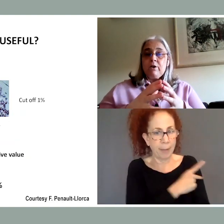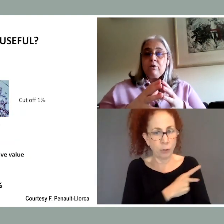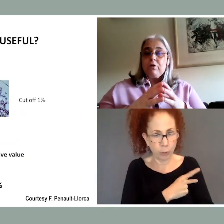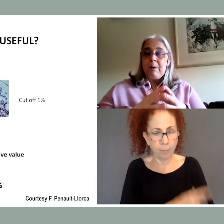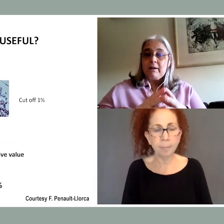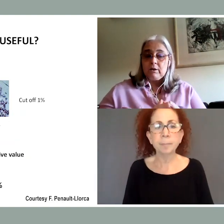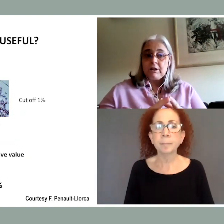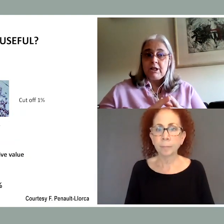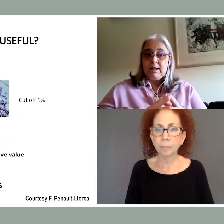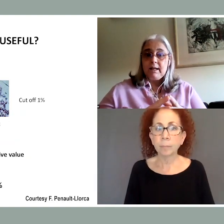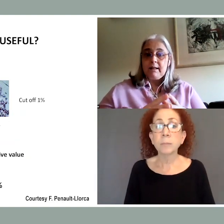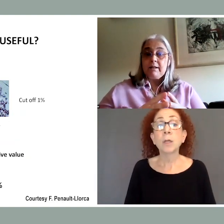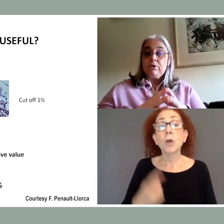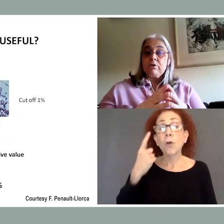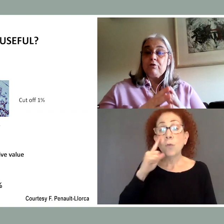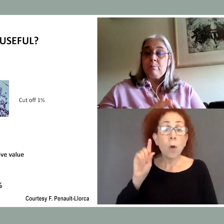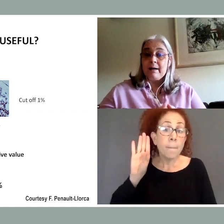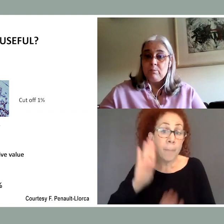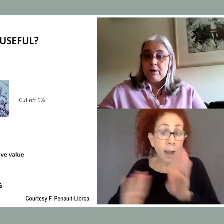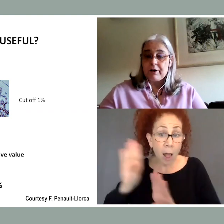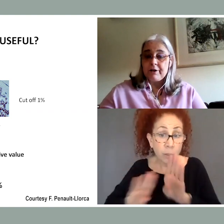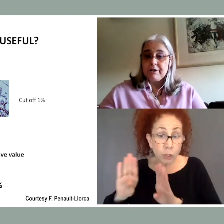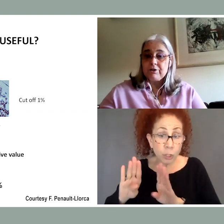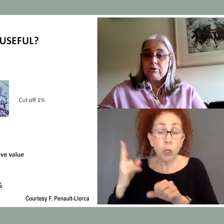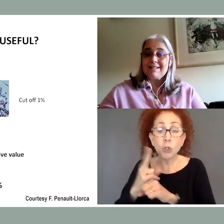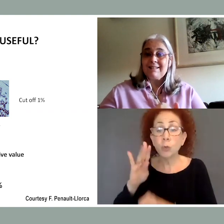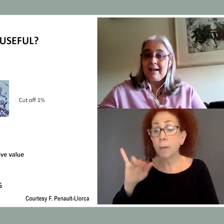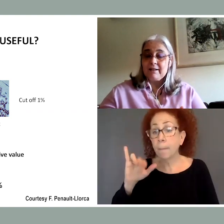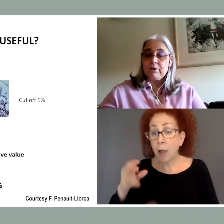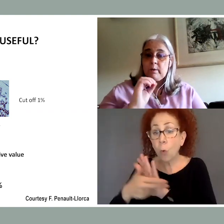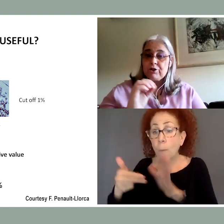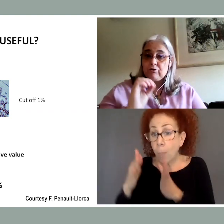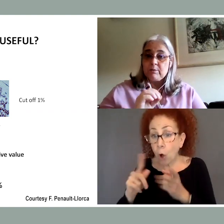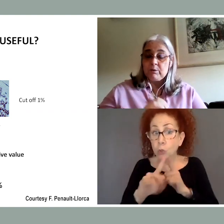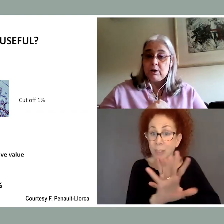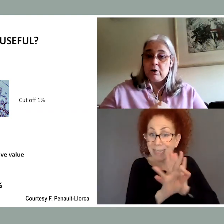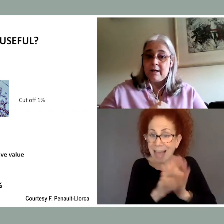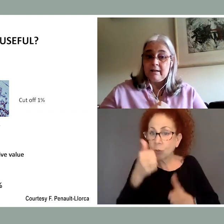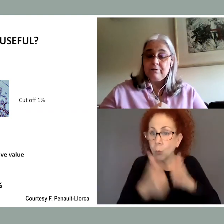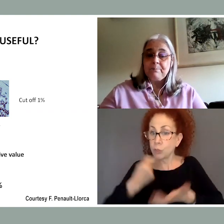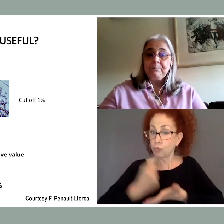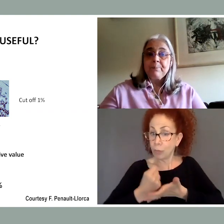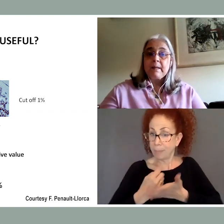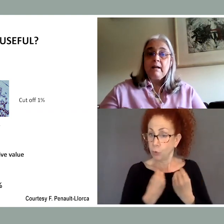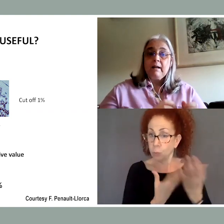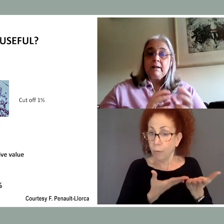When we go for biology and the use of biomarkers to select which treatment we're going to